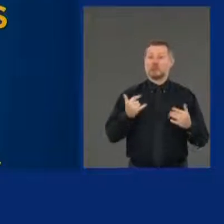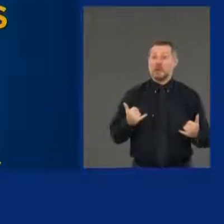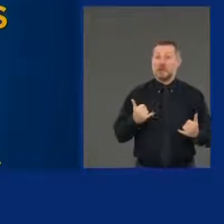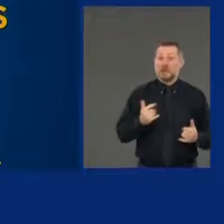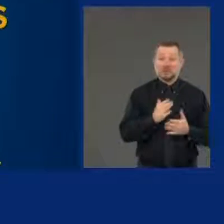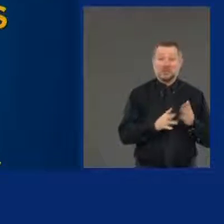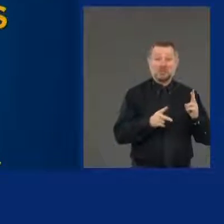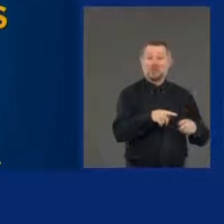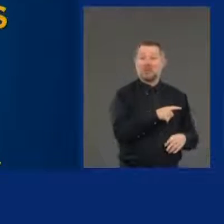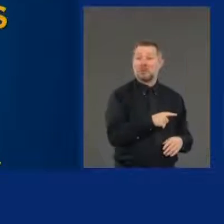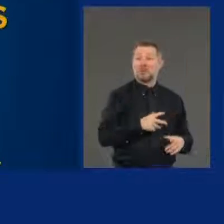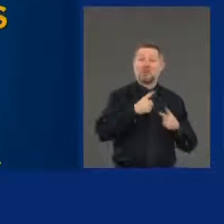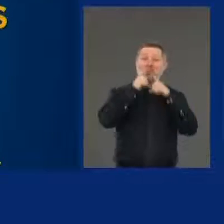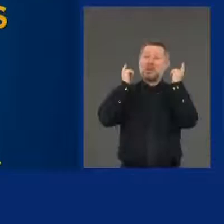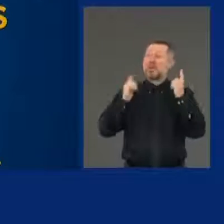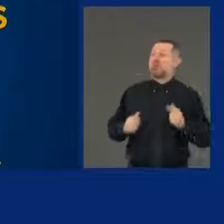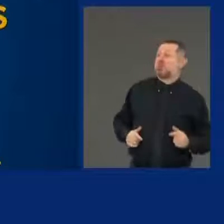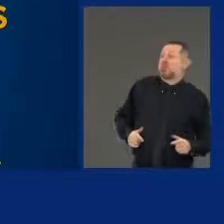disrespectful